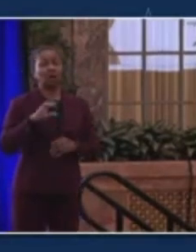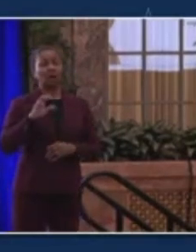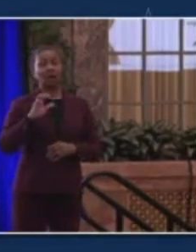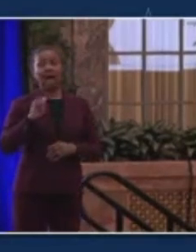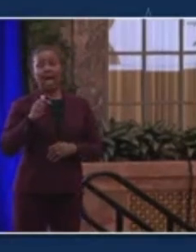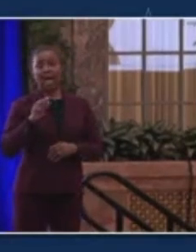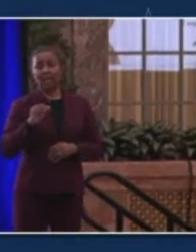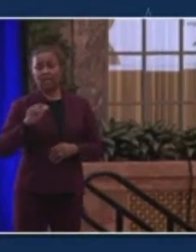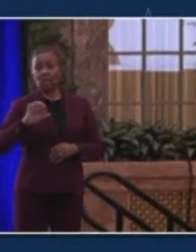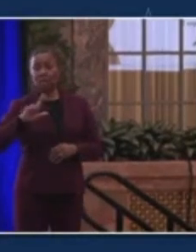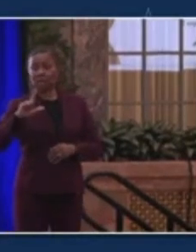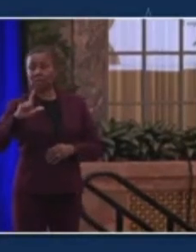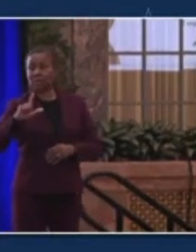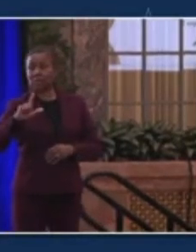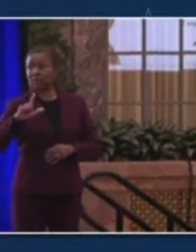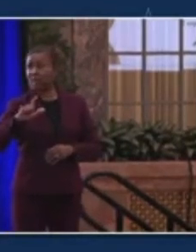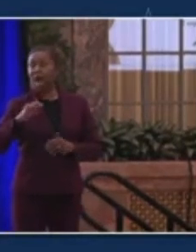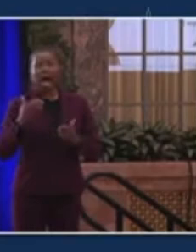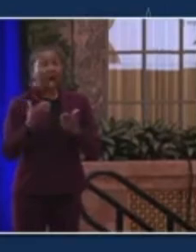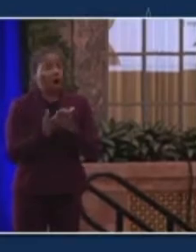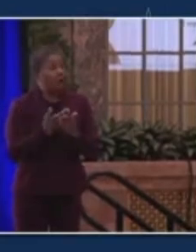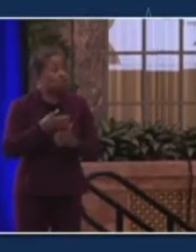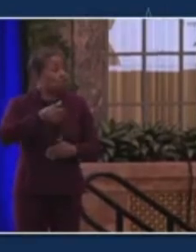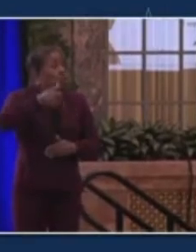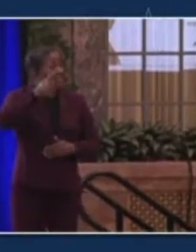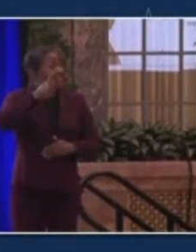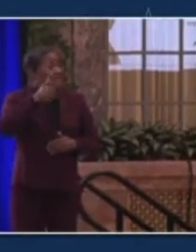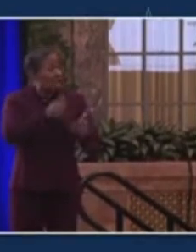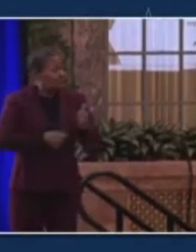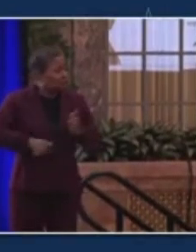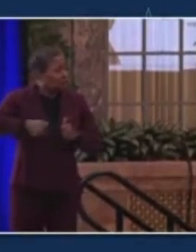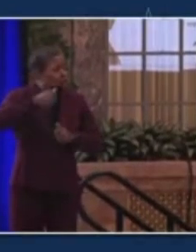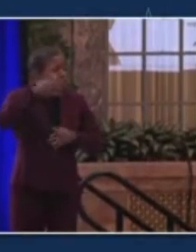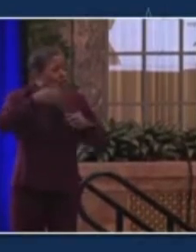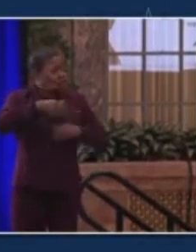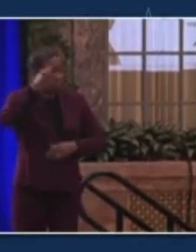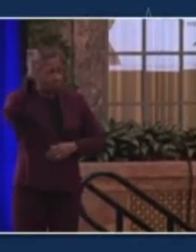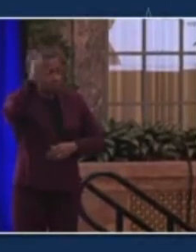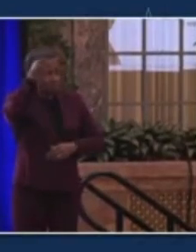U.S. Supreme Court Justice, Ketanji Brown Jackson.